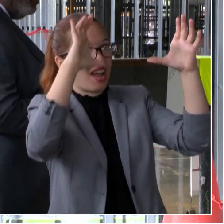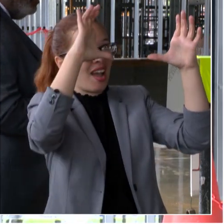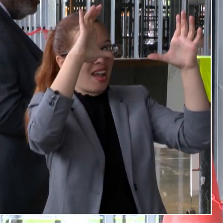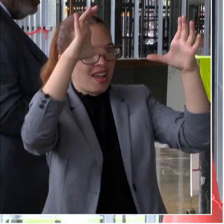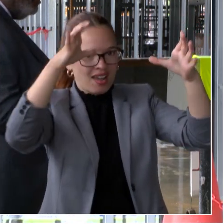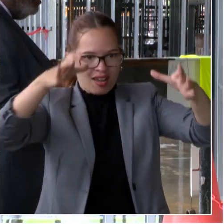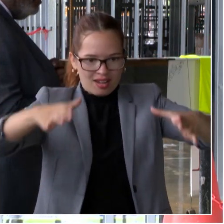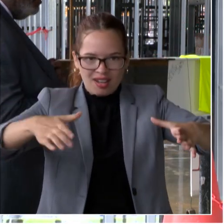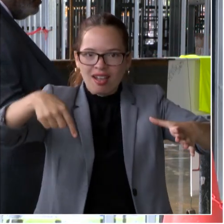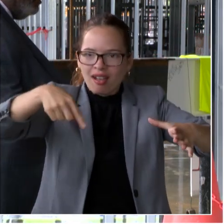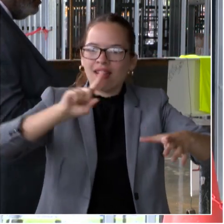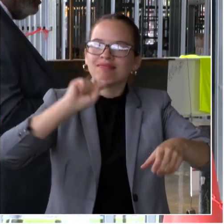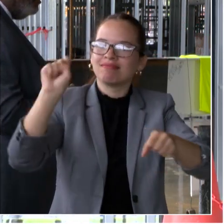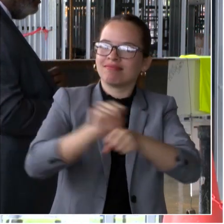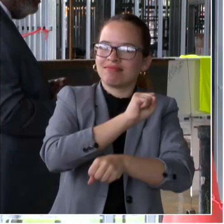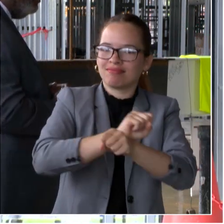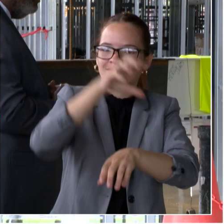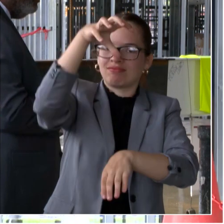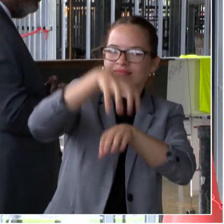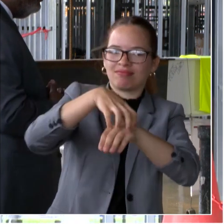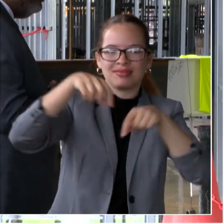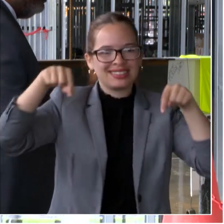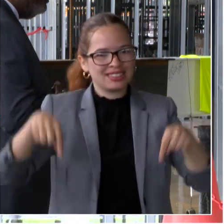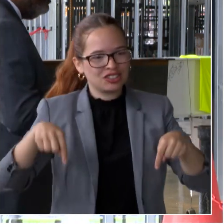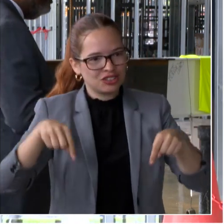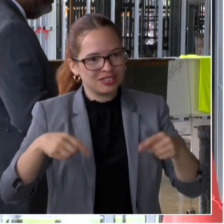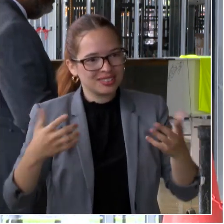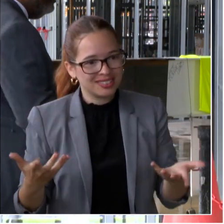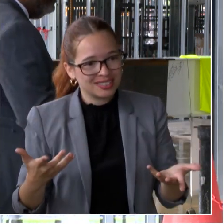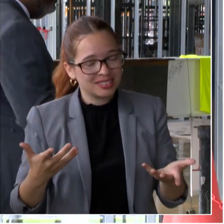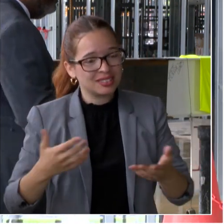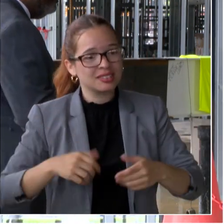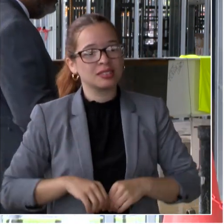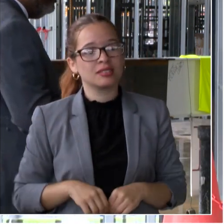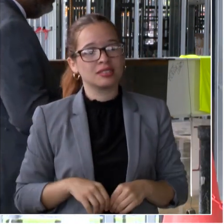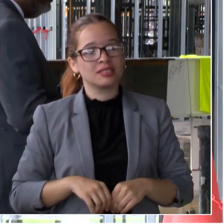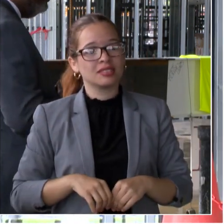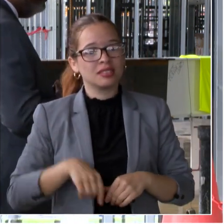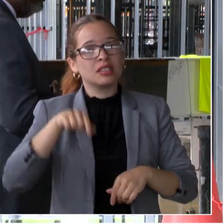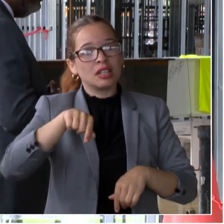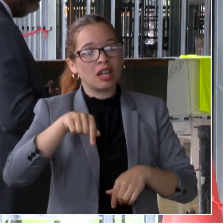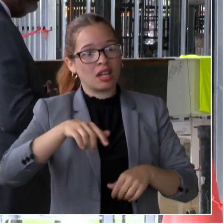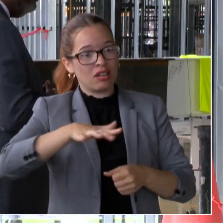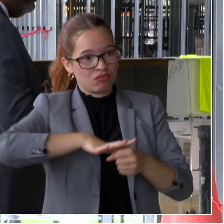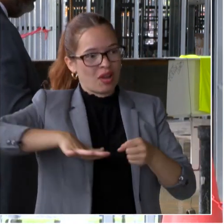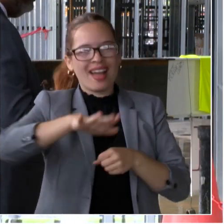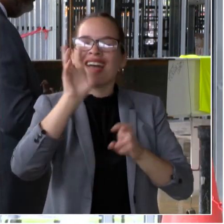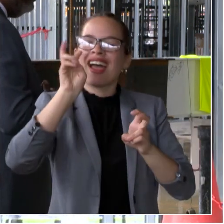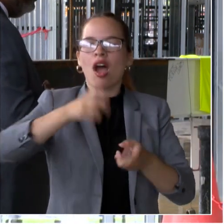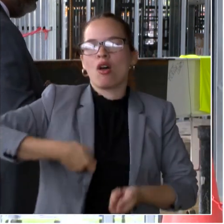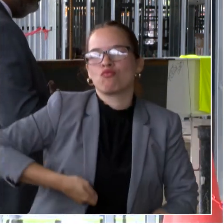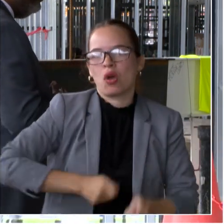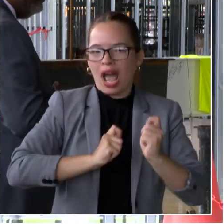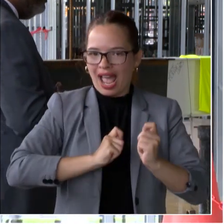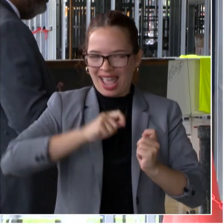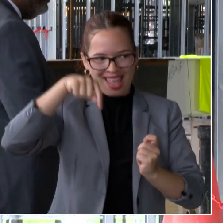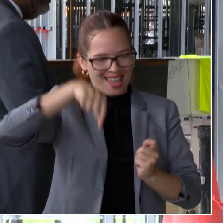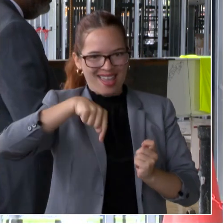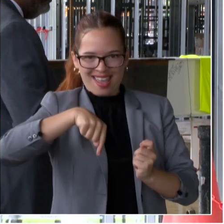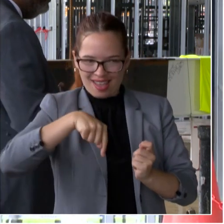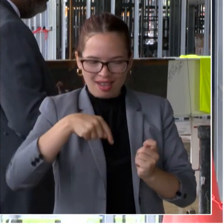this a reality. We were here with the mayor and a few other leaders that this vision was going to become a reality, and that is so